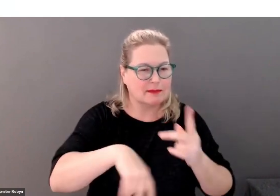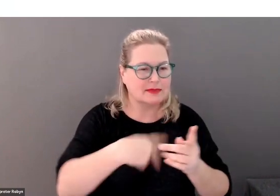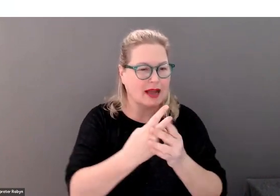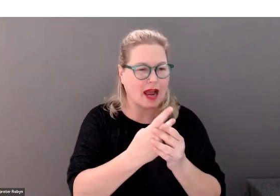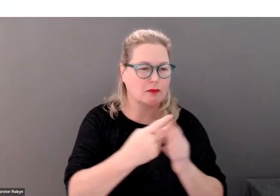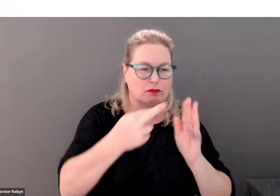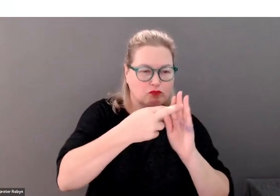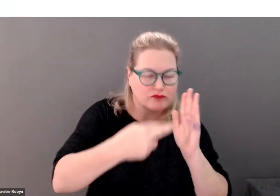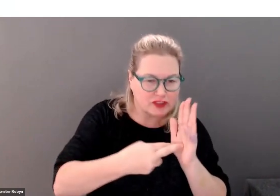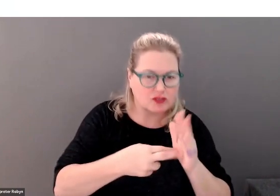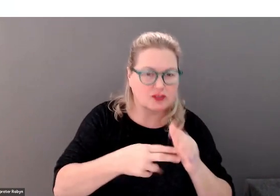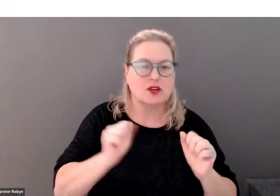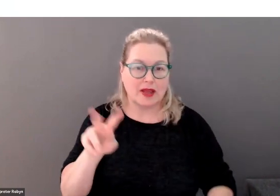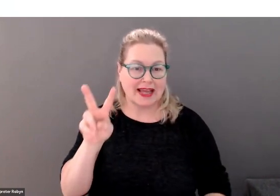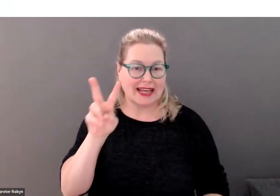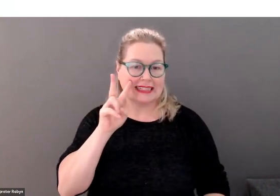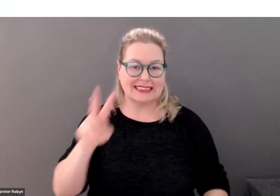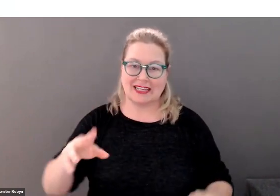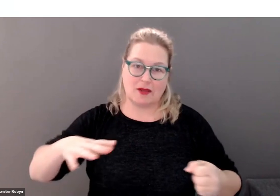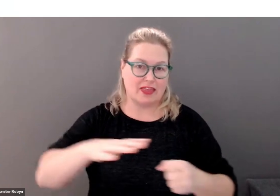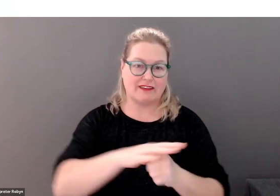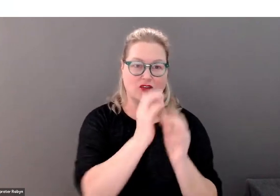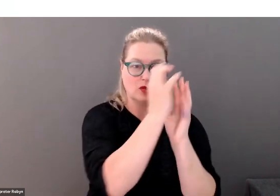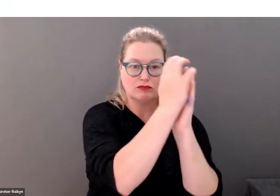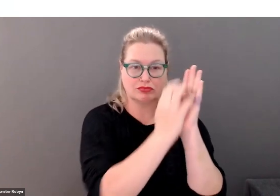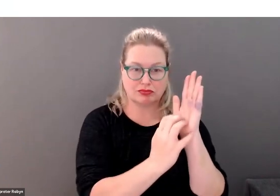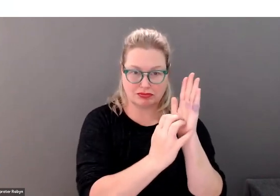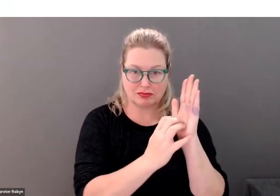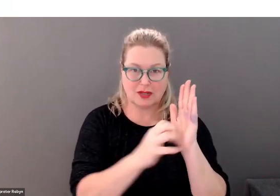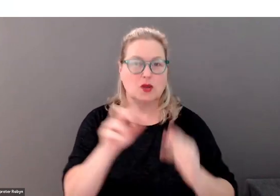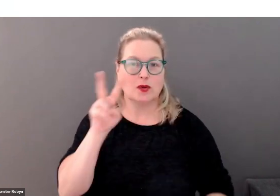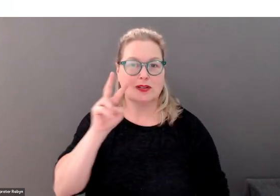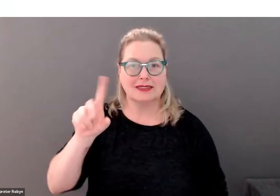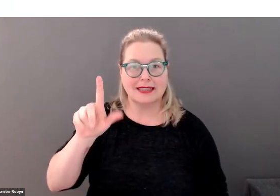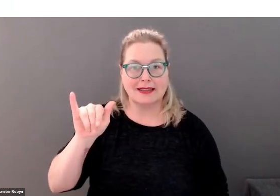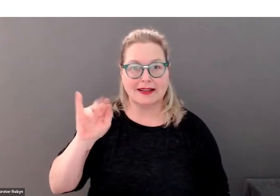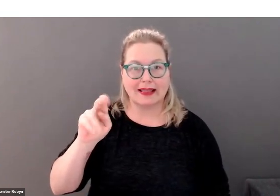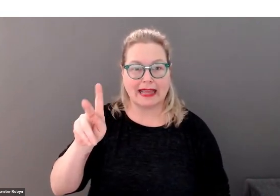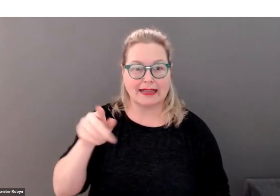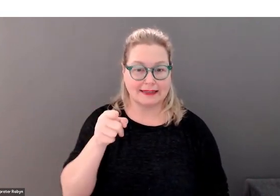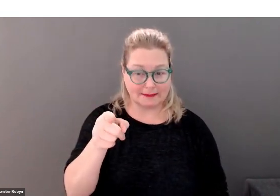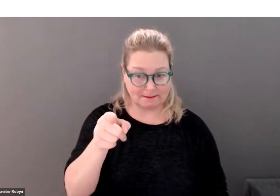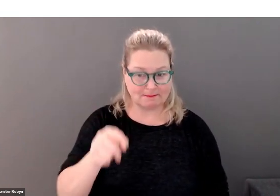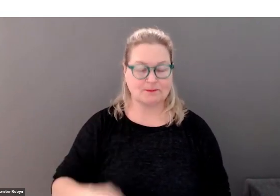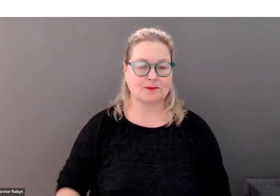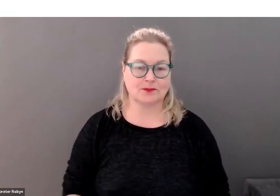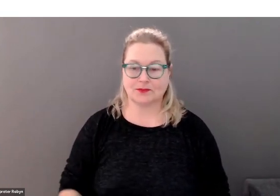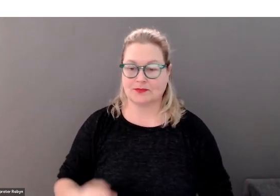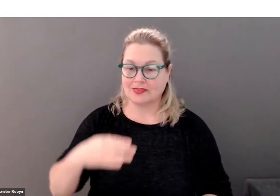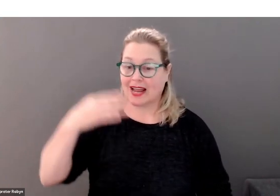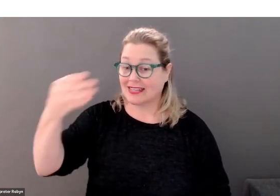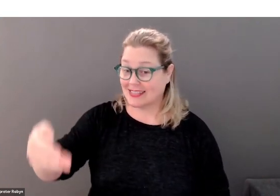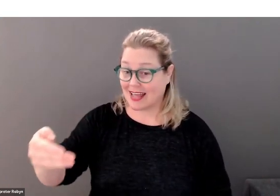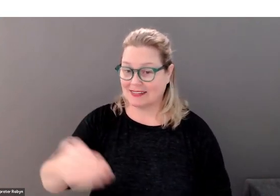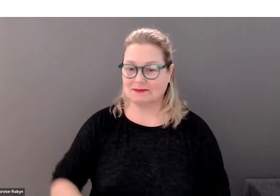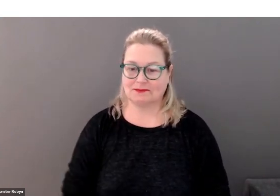find the full rule itself in the Federal Register. This is the link. Next slide,